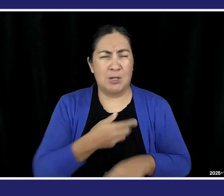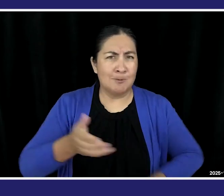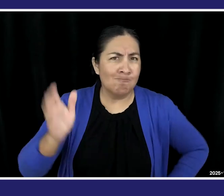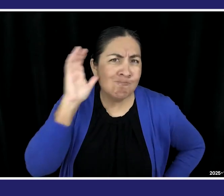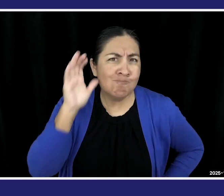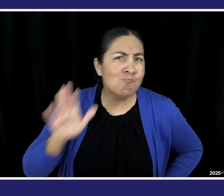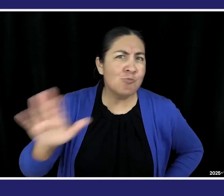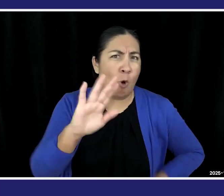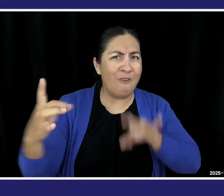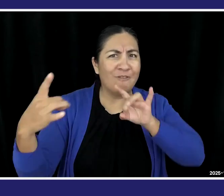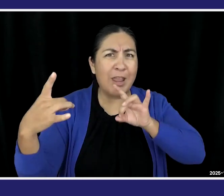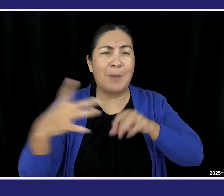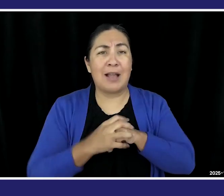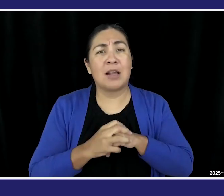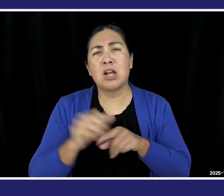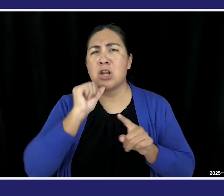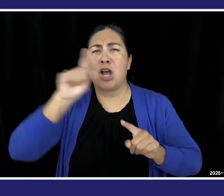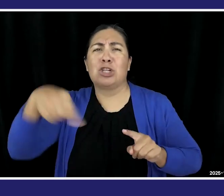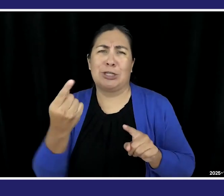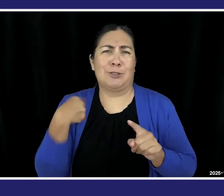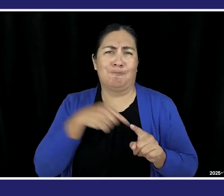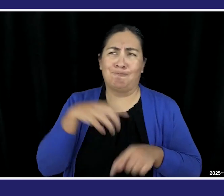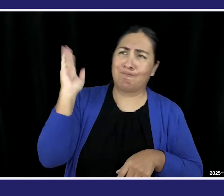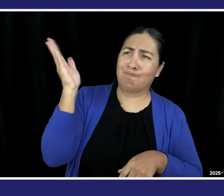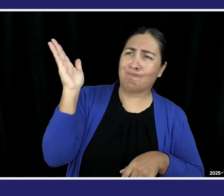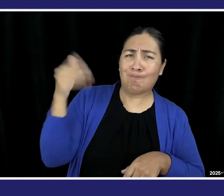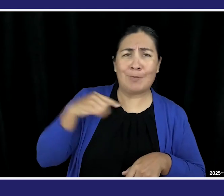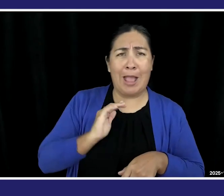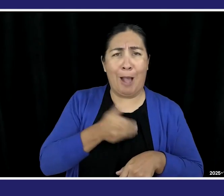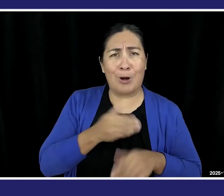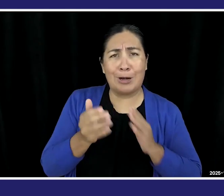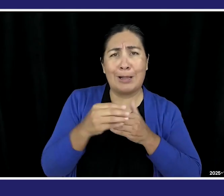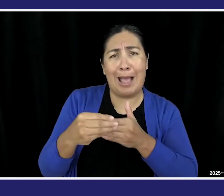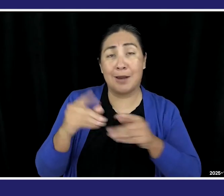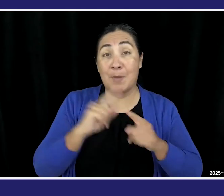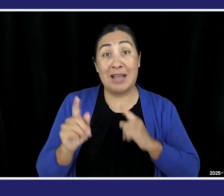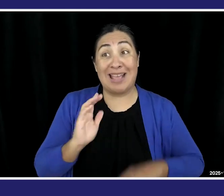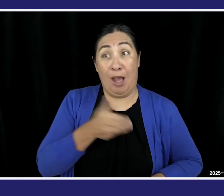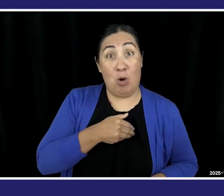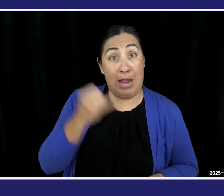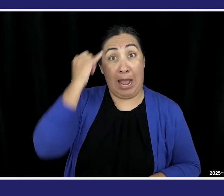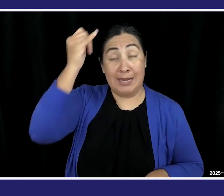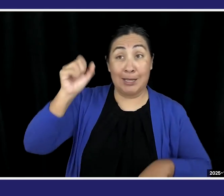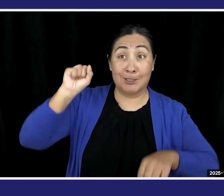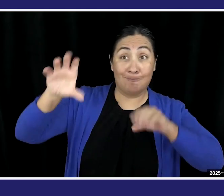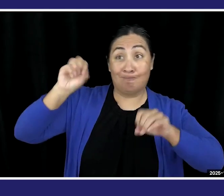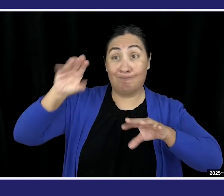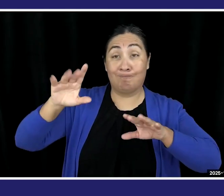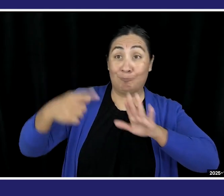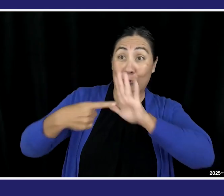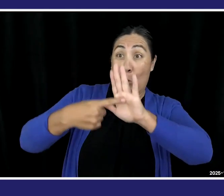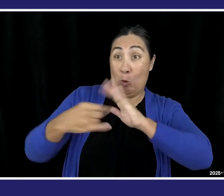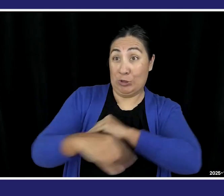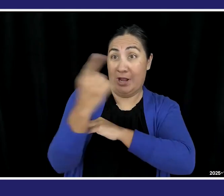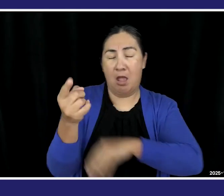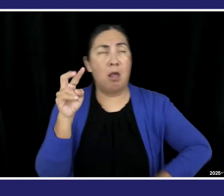just our guide, but any ideas that we presented before you today. So with that, I'm going to turn it over to Jonathan